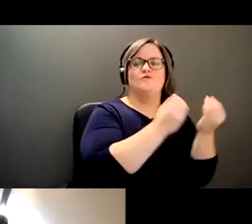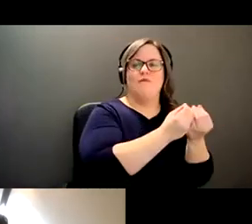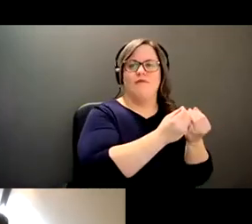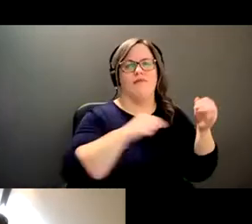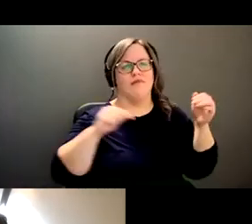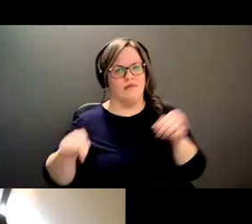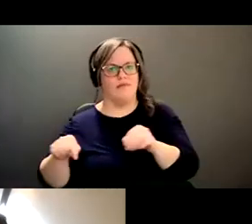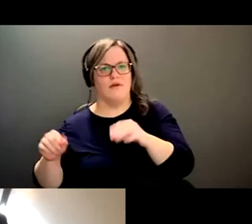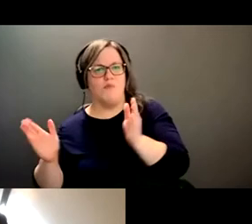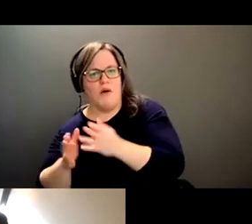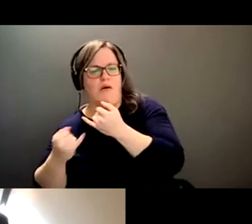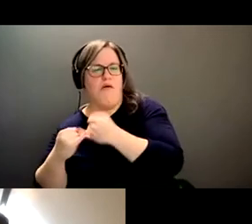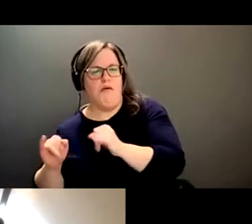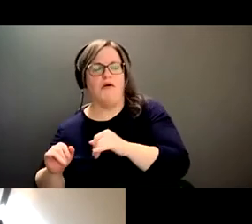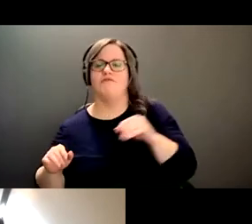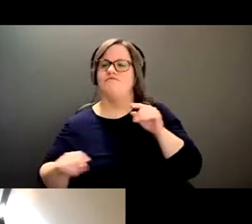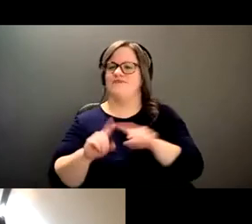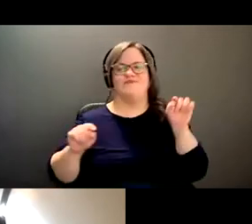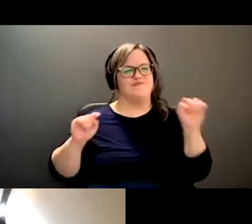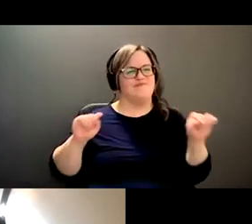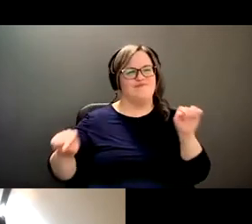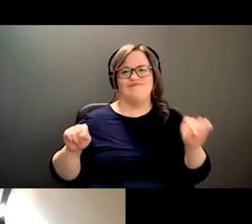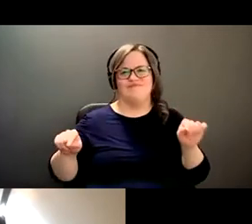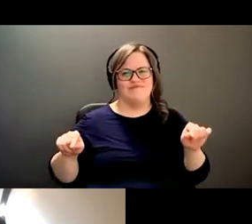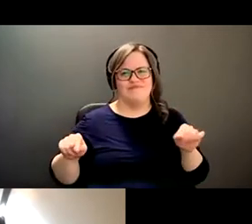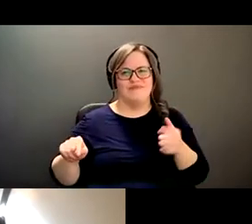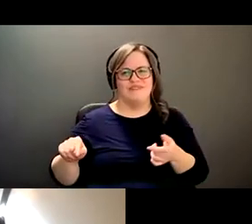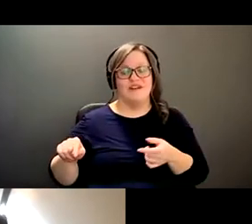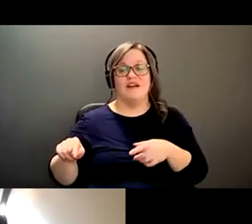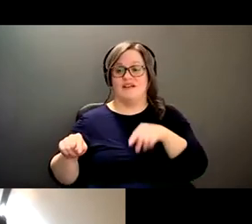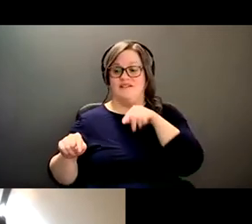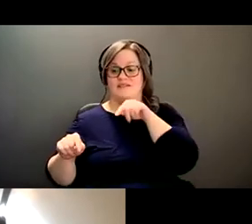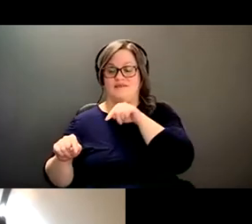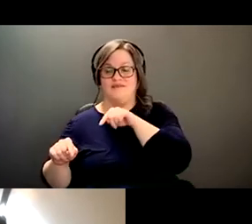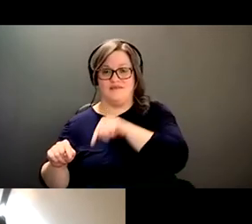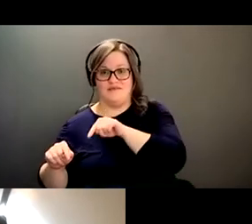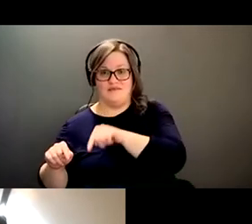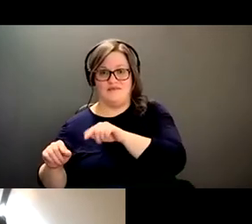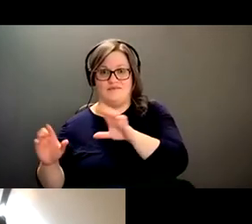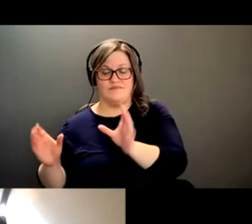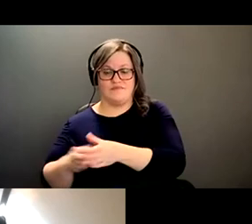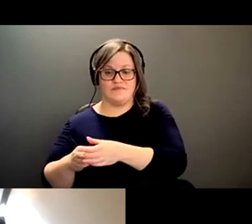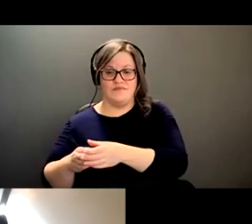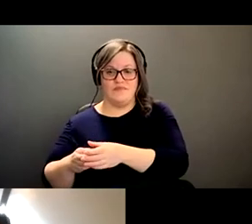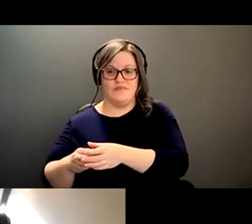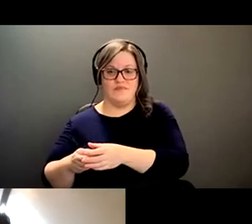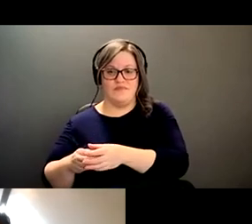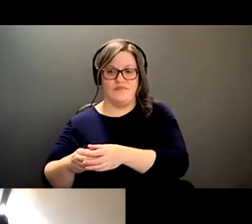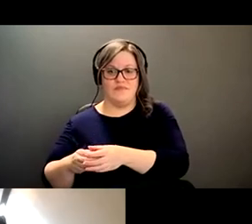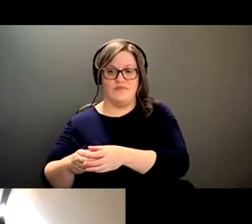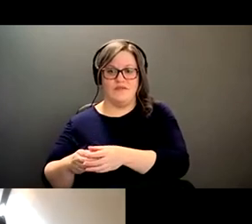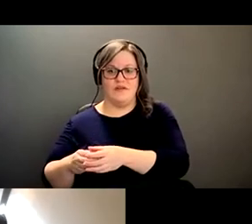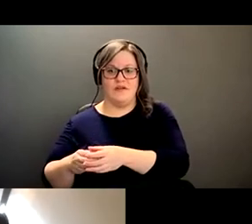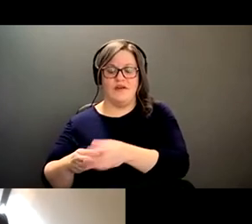I realized with a past collective that once you start prioritizing the legacy and survivability of